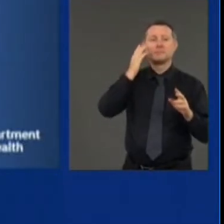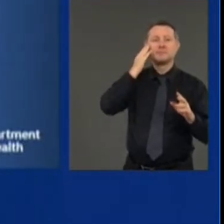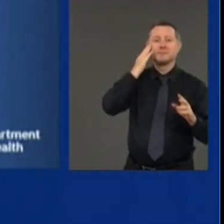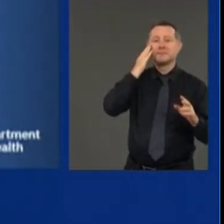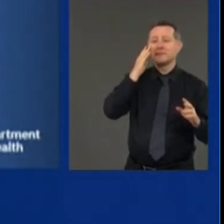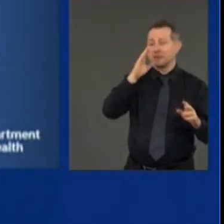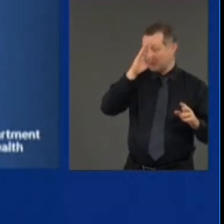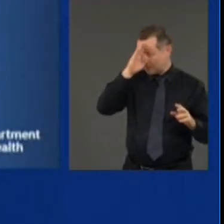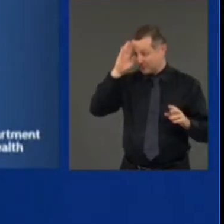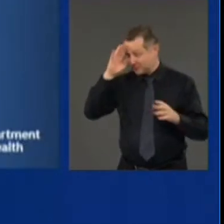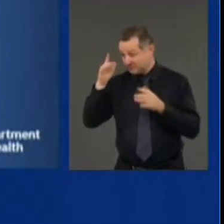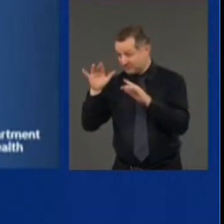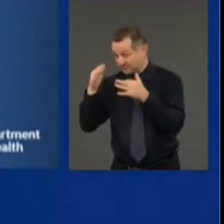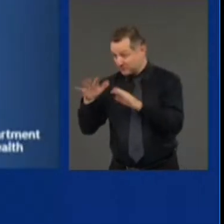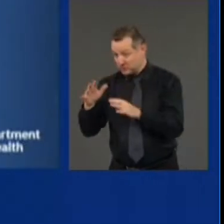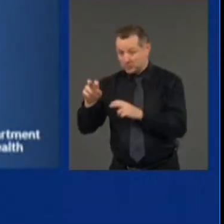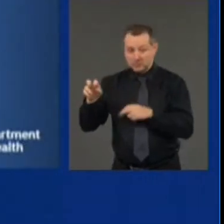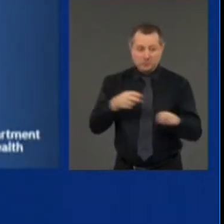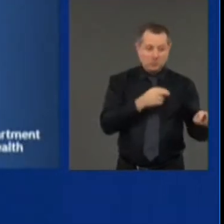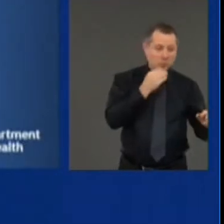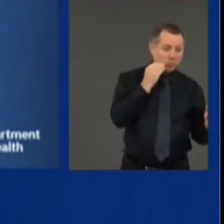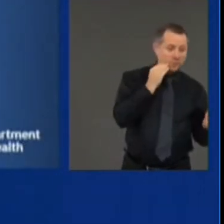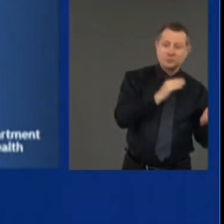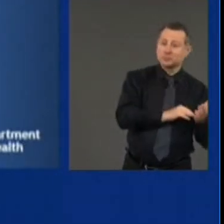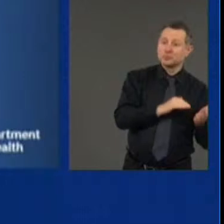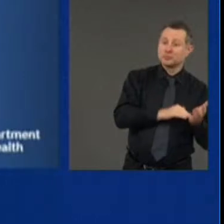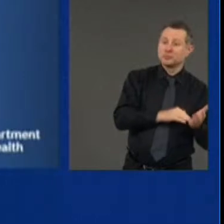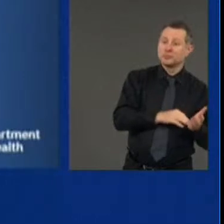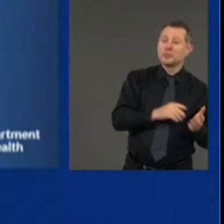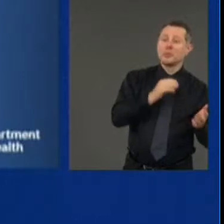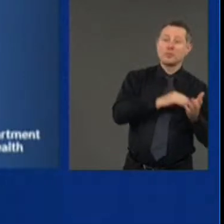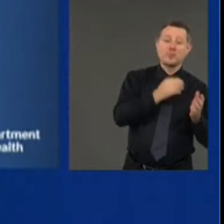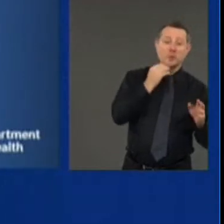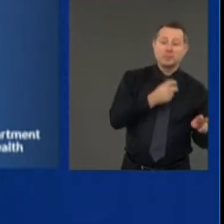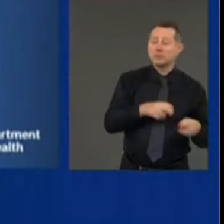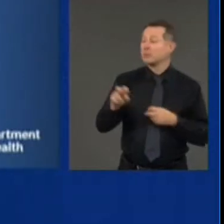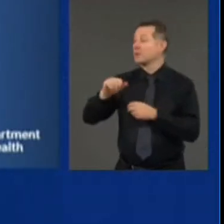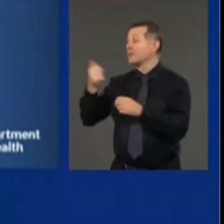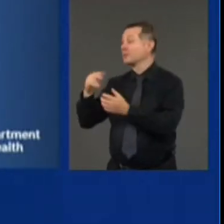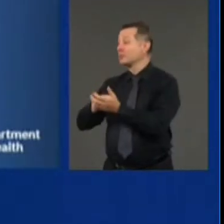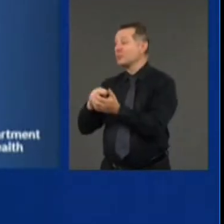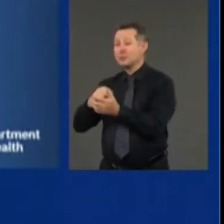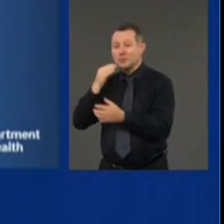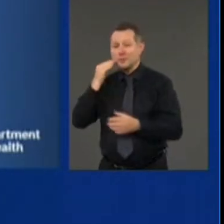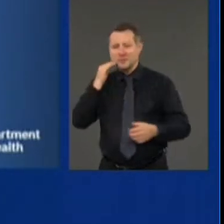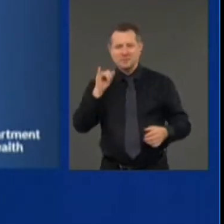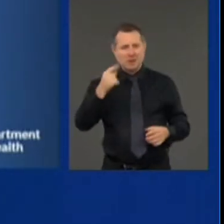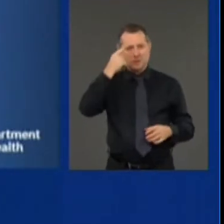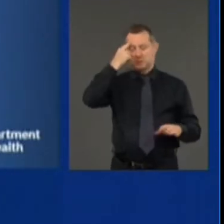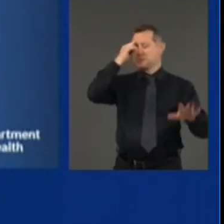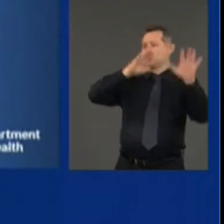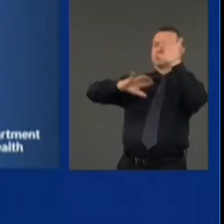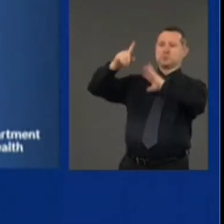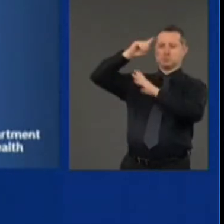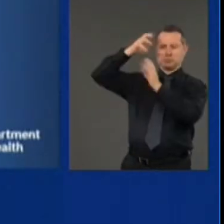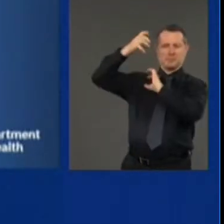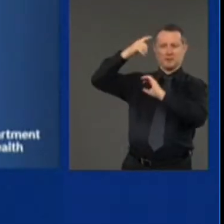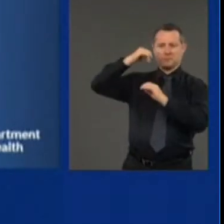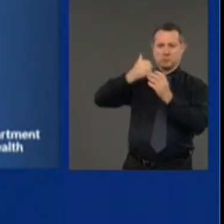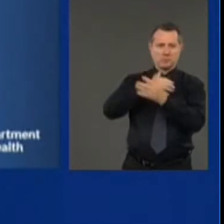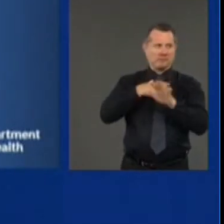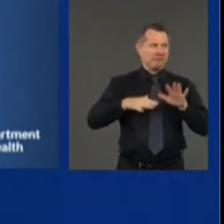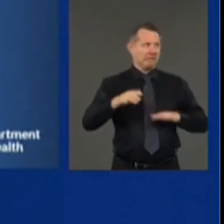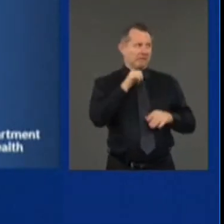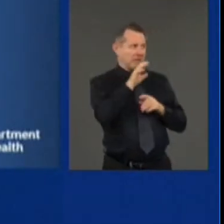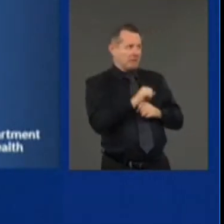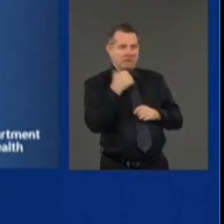another facility, or from a nursing home to a hospital, bringing them to an unfamiliar environment. This is a challenge to them. The